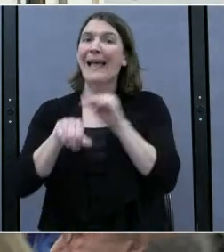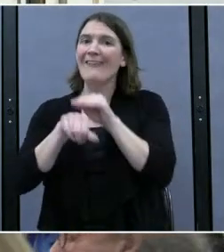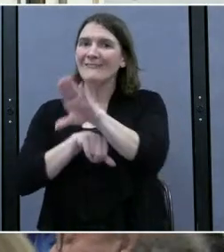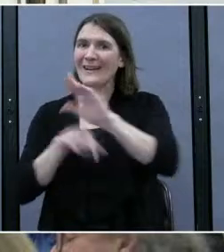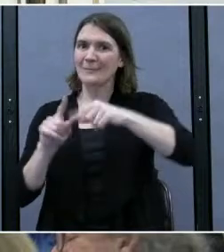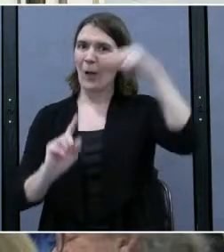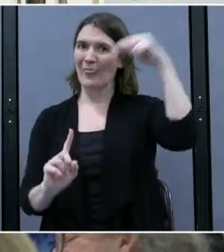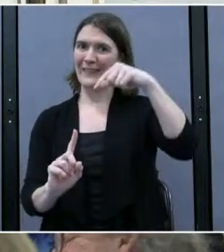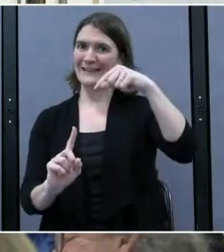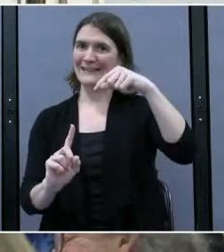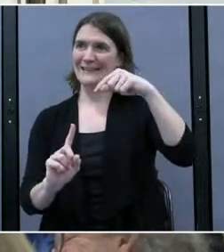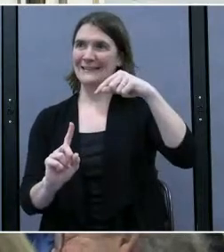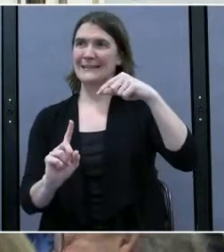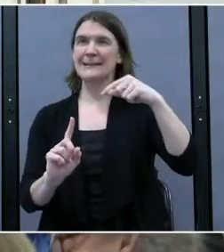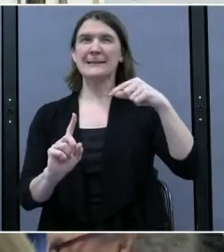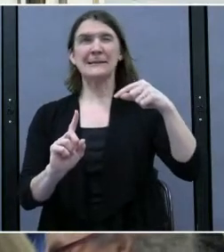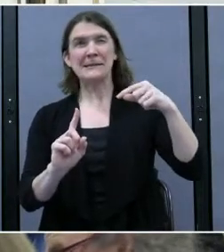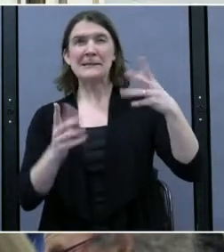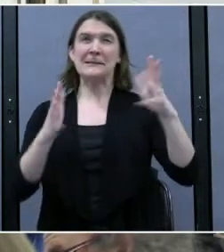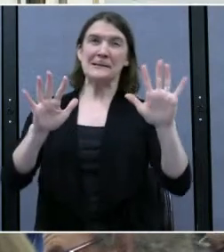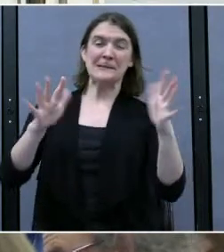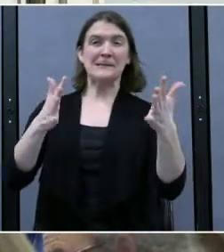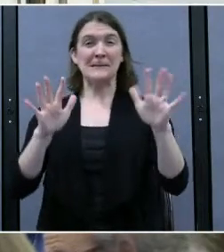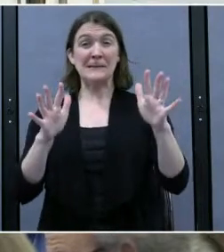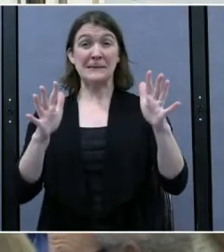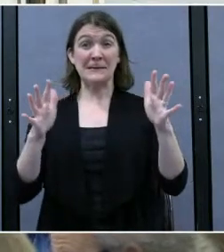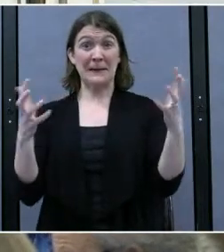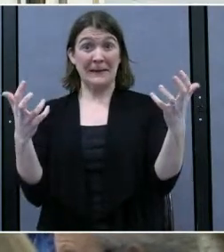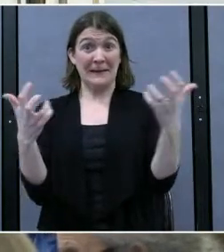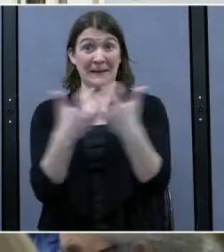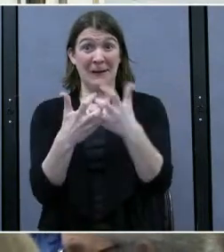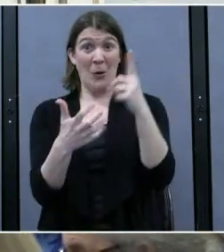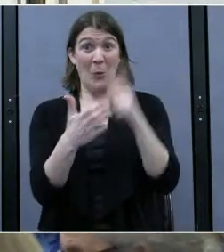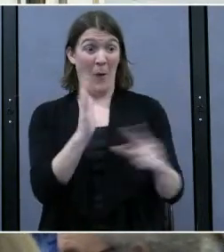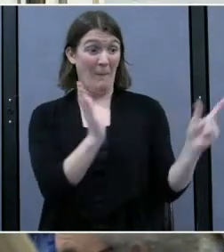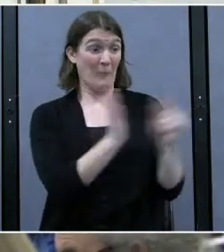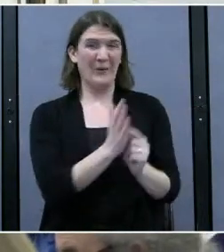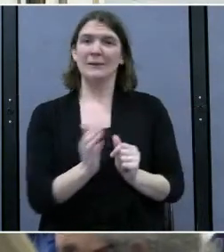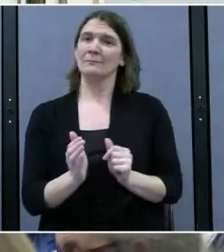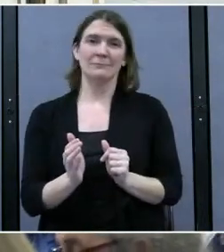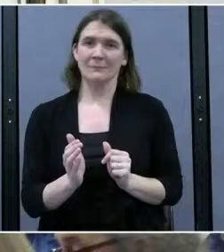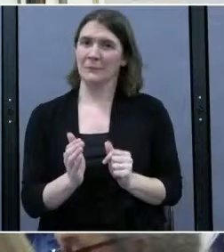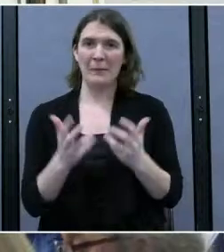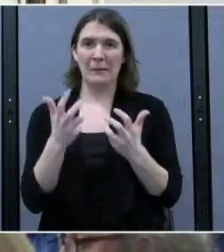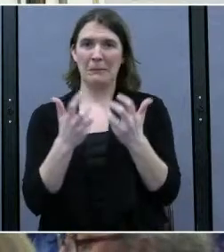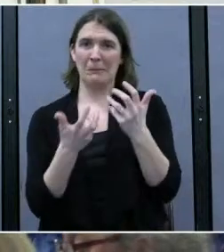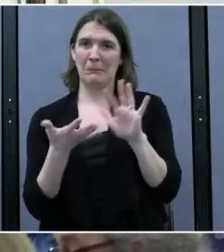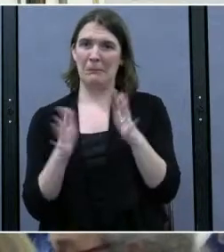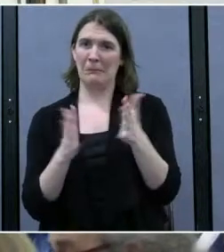this. I feel like it doesn't exactly line up with what ended up in the book, so I wanted to get a little clarification.